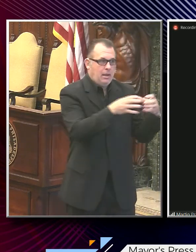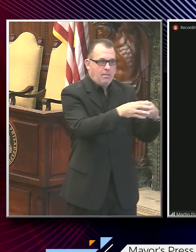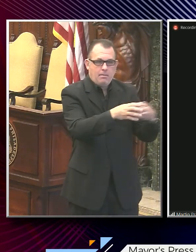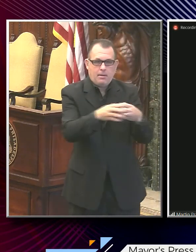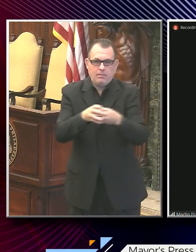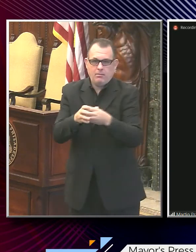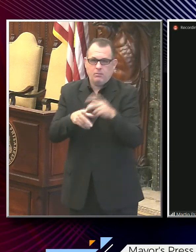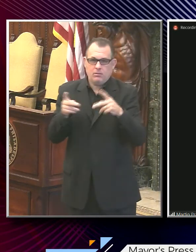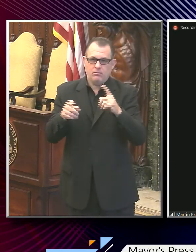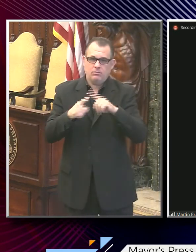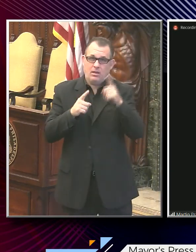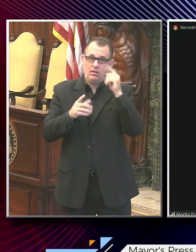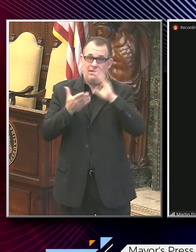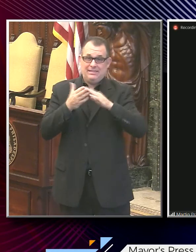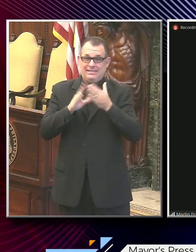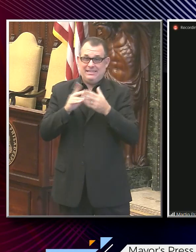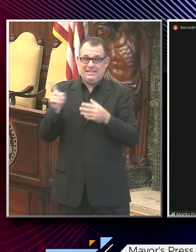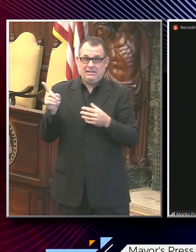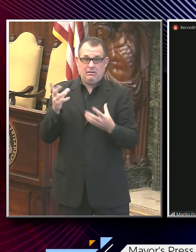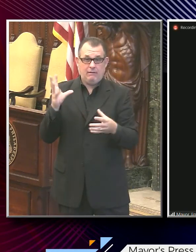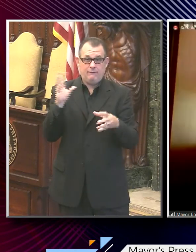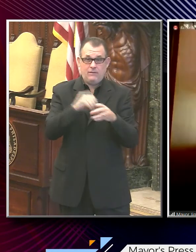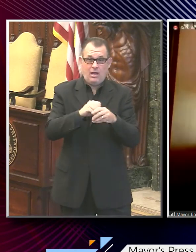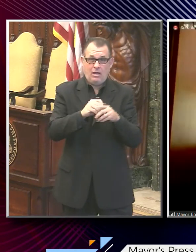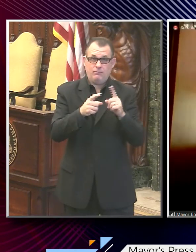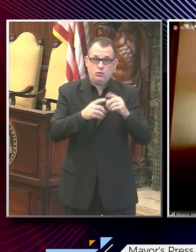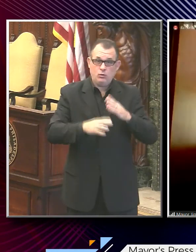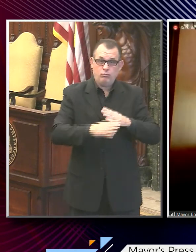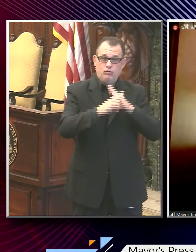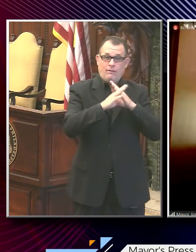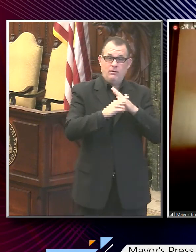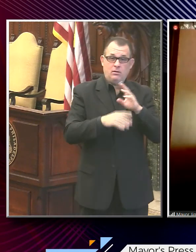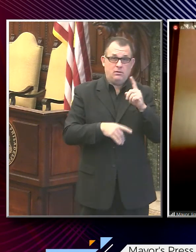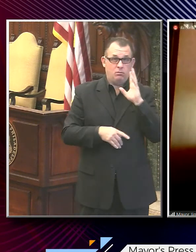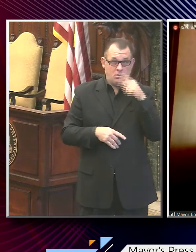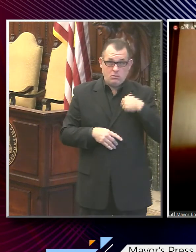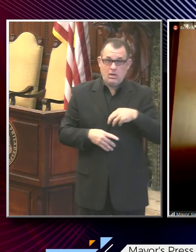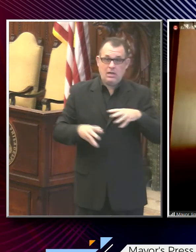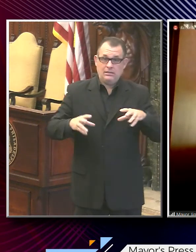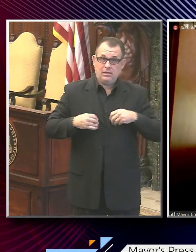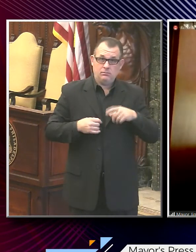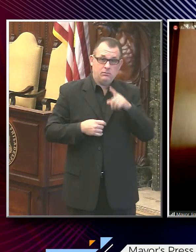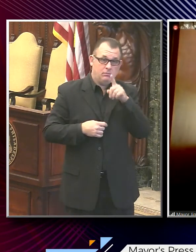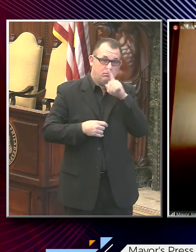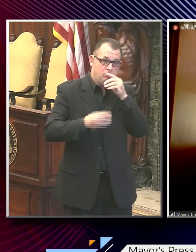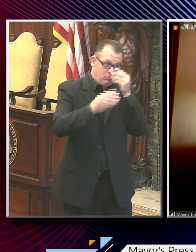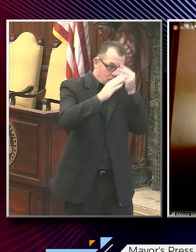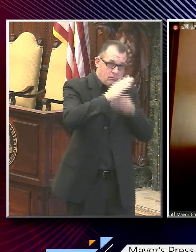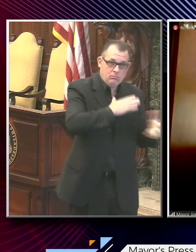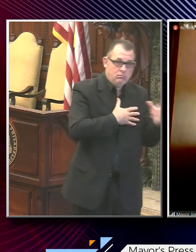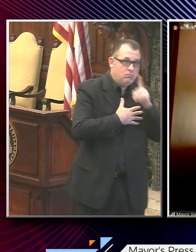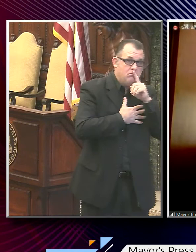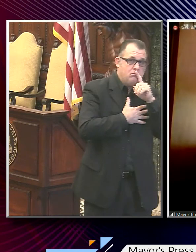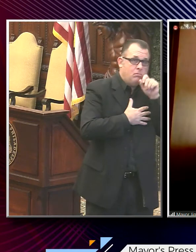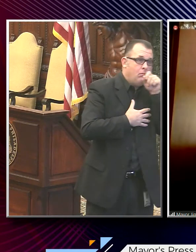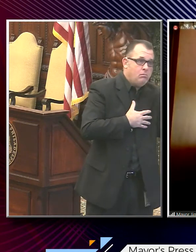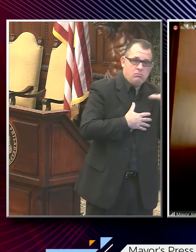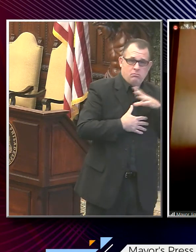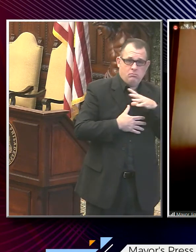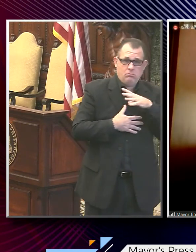doing to prevent? We will accept anonymous tips from anybody who can tell us about someone who has been a